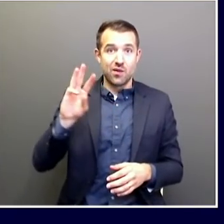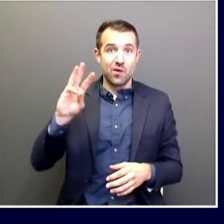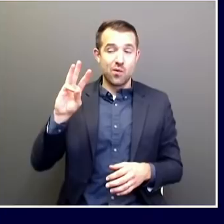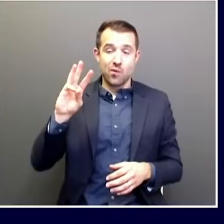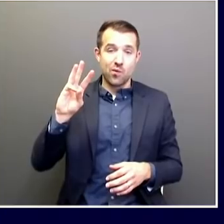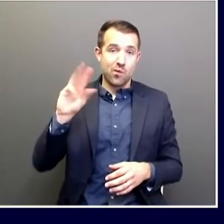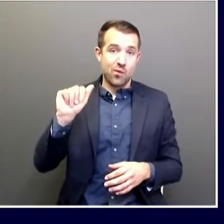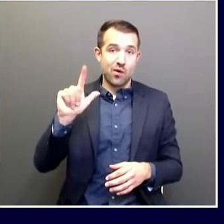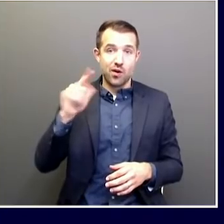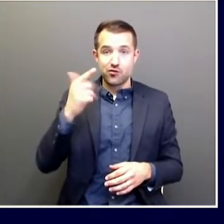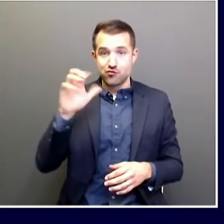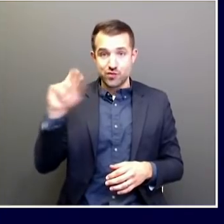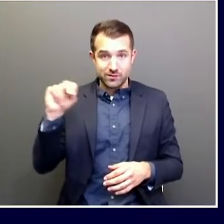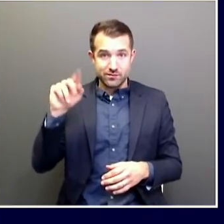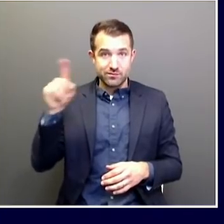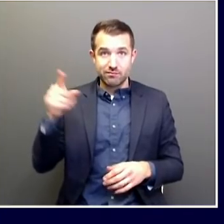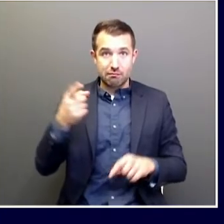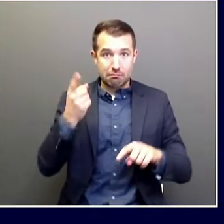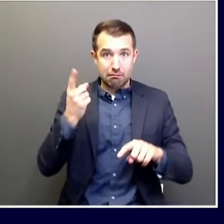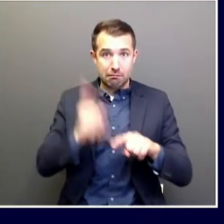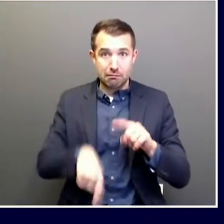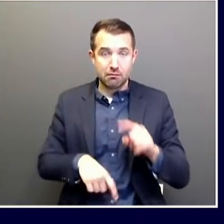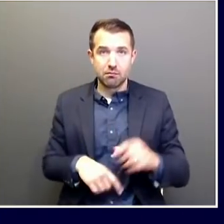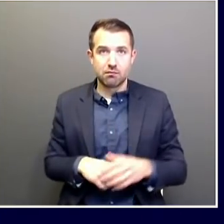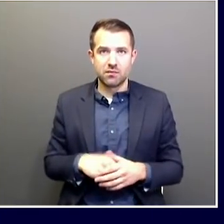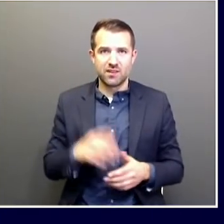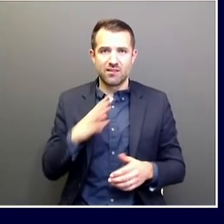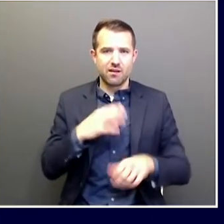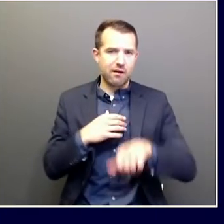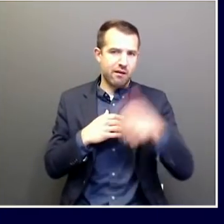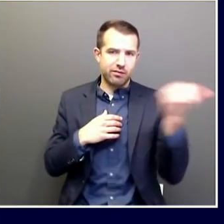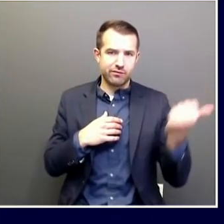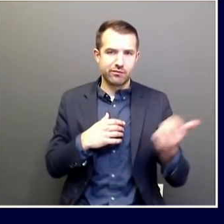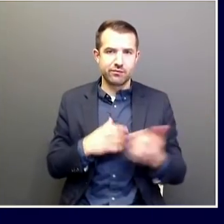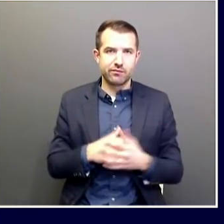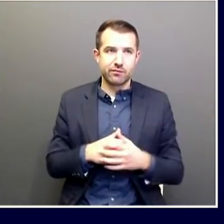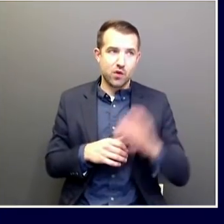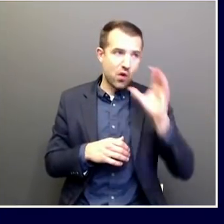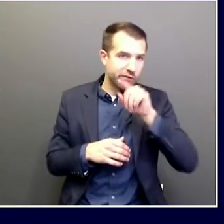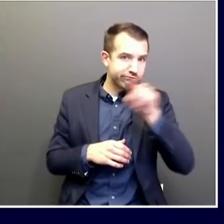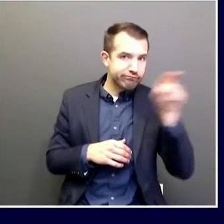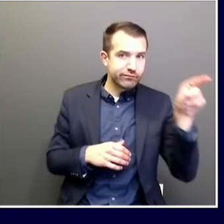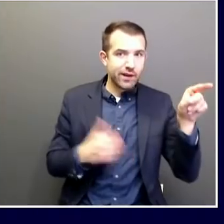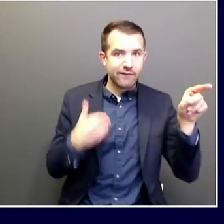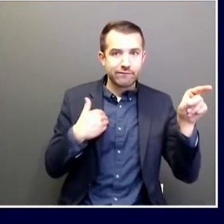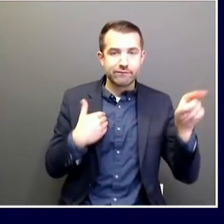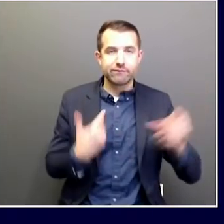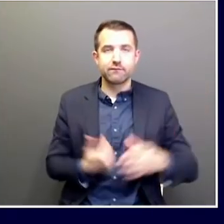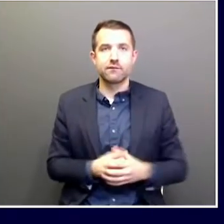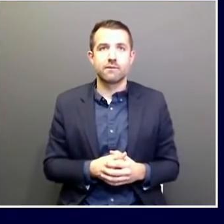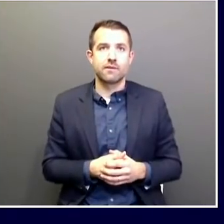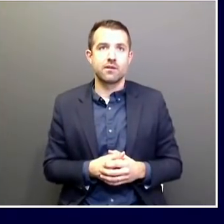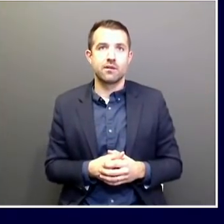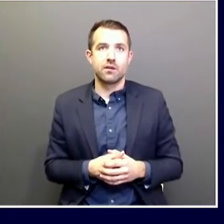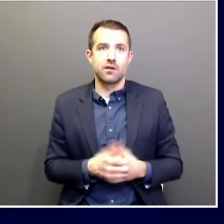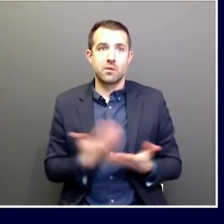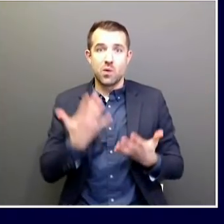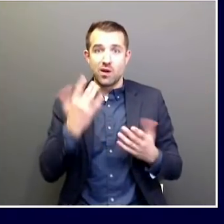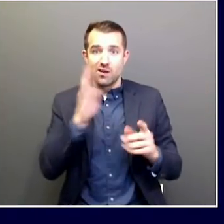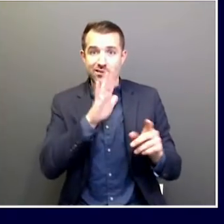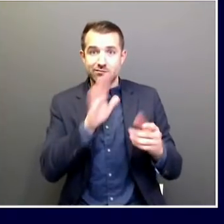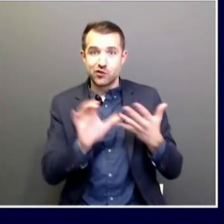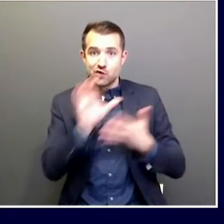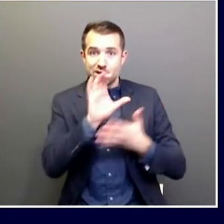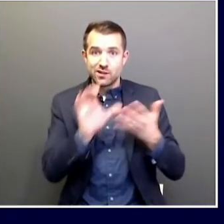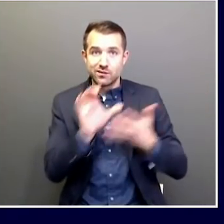for some of the reasons that you noted until they've changed their own guidelines or own IT criteria, there are other large-scale